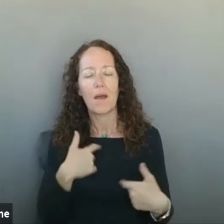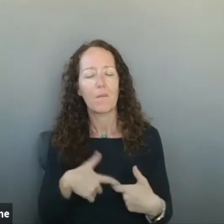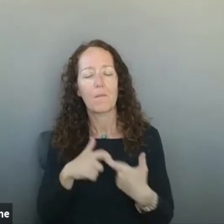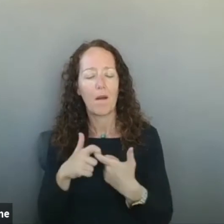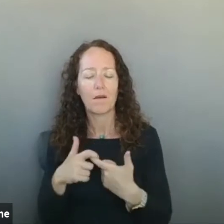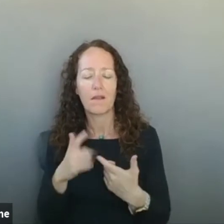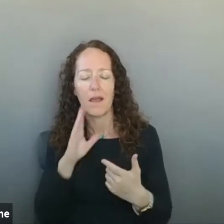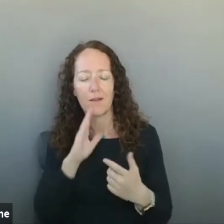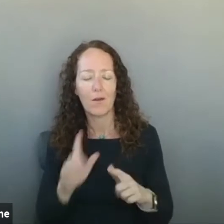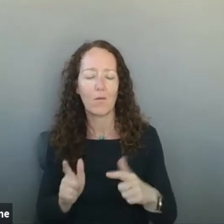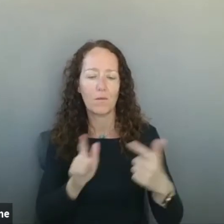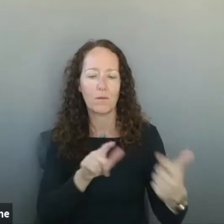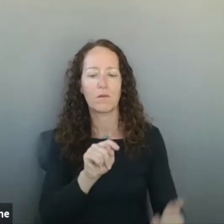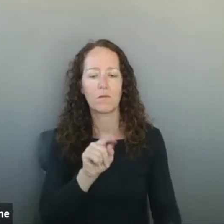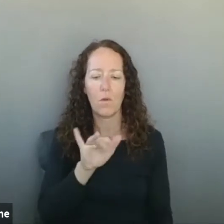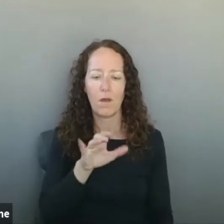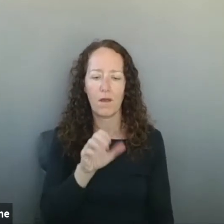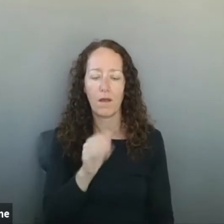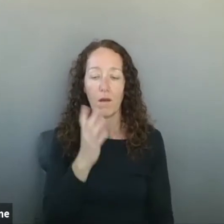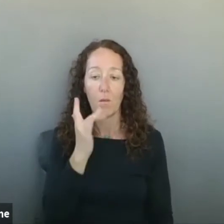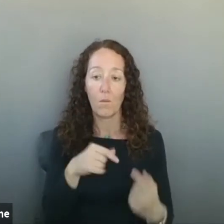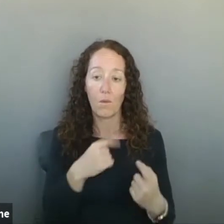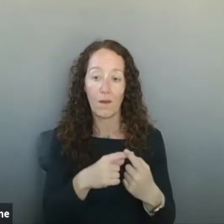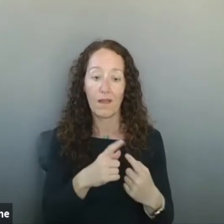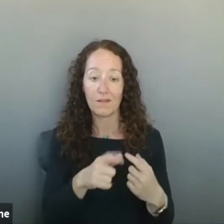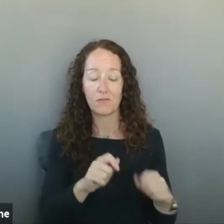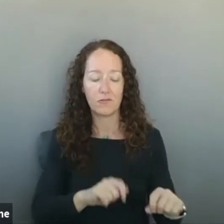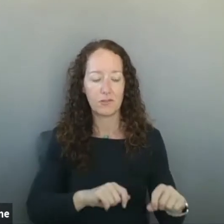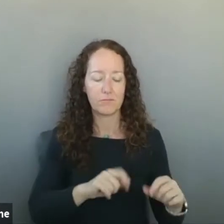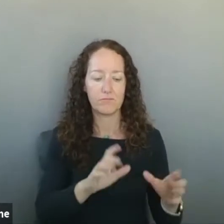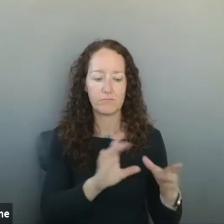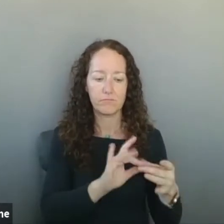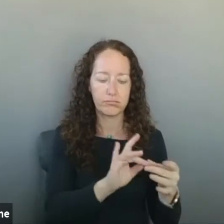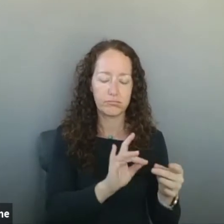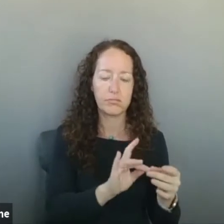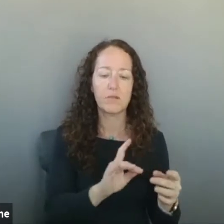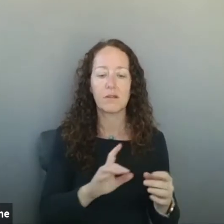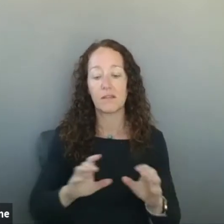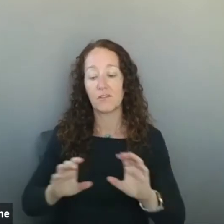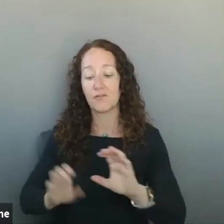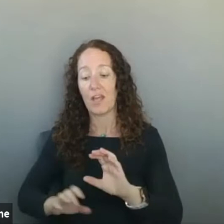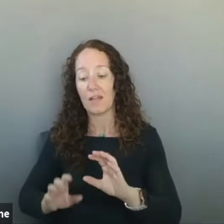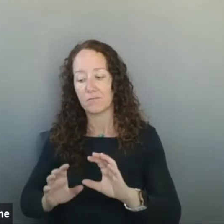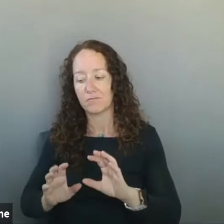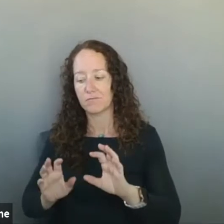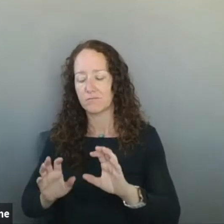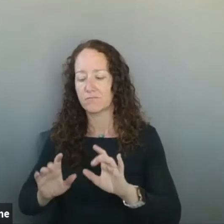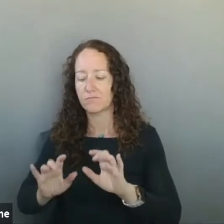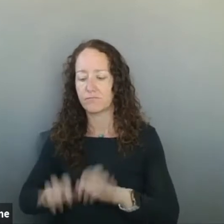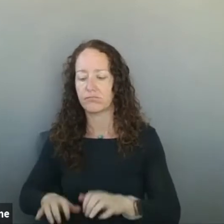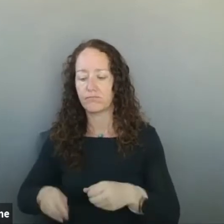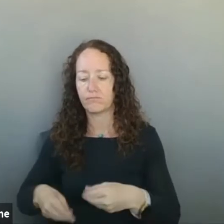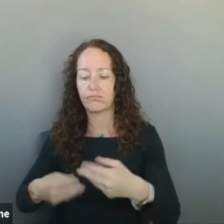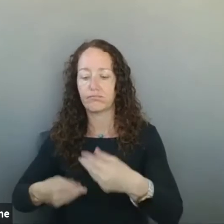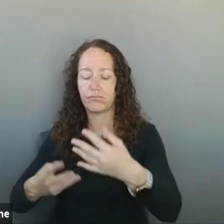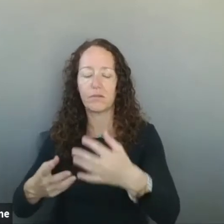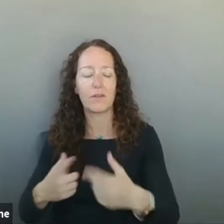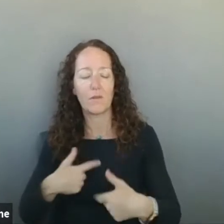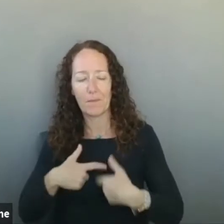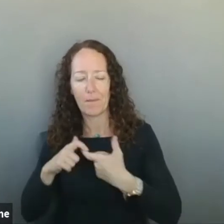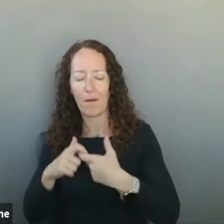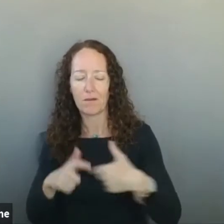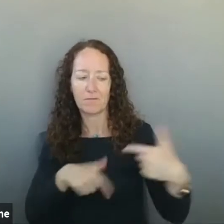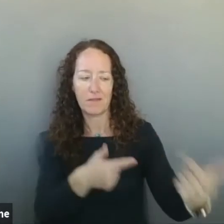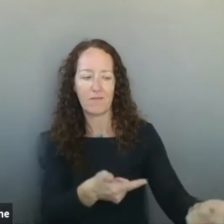she speaks, the chat's going. And so I've got like 3 things I'm looking at here, but I will pause here because I want to hear what Toya has to say about this one. Great.